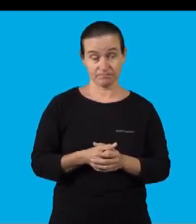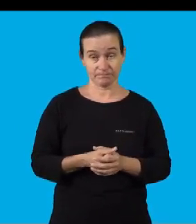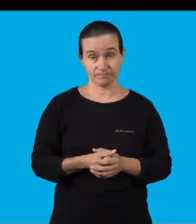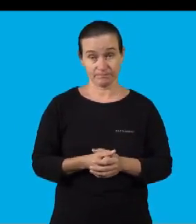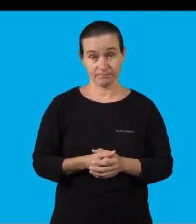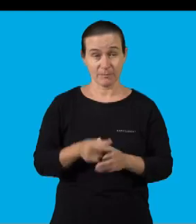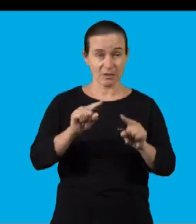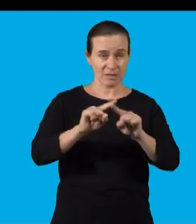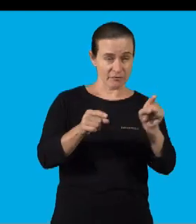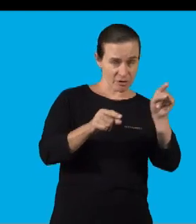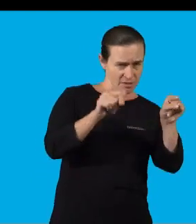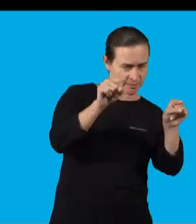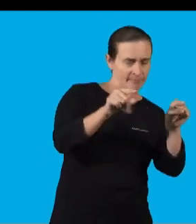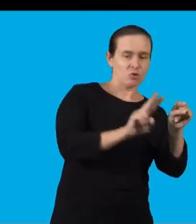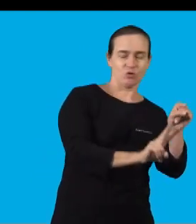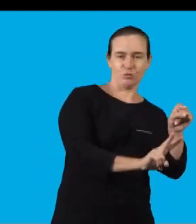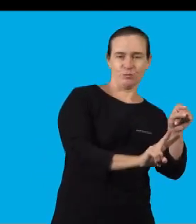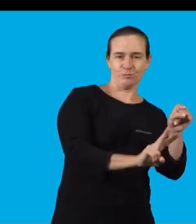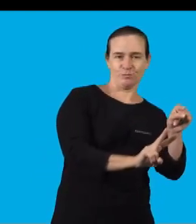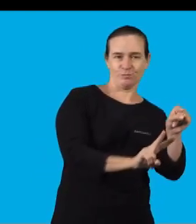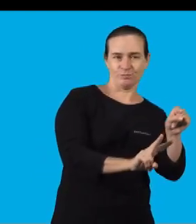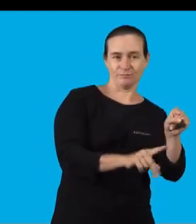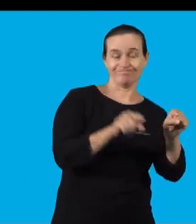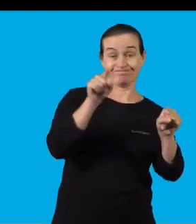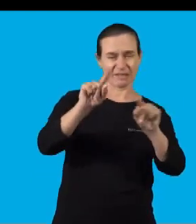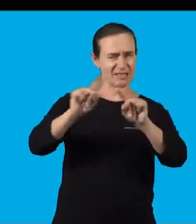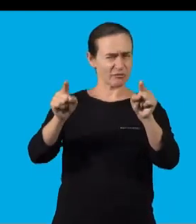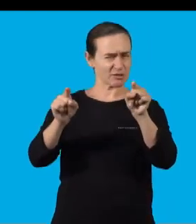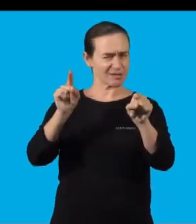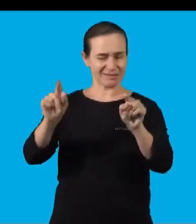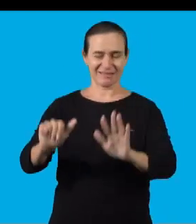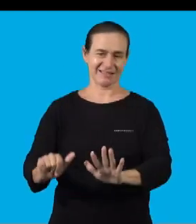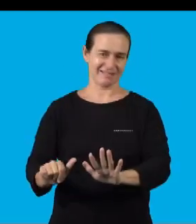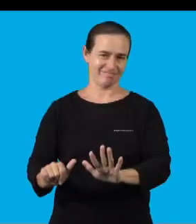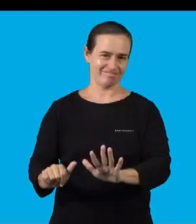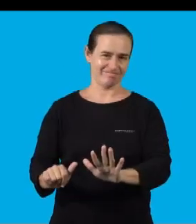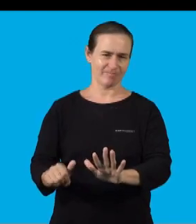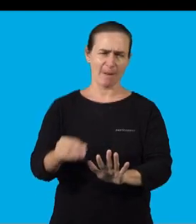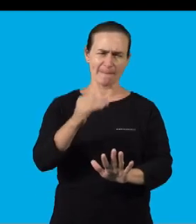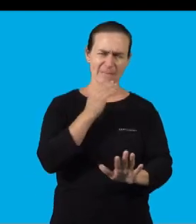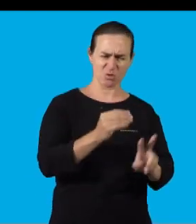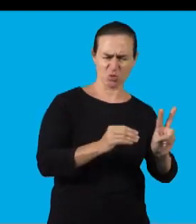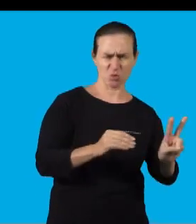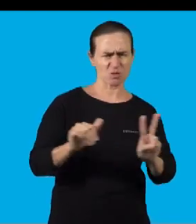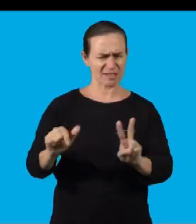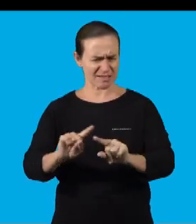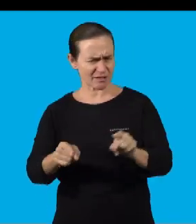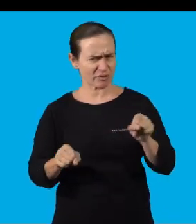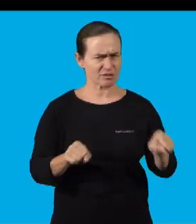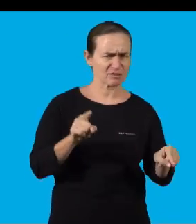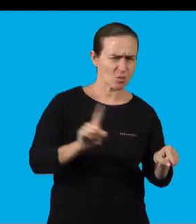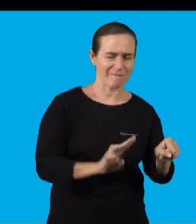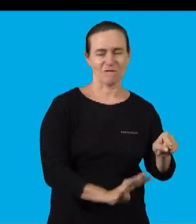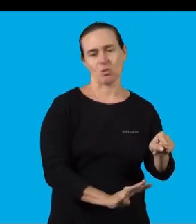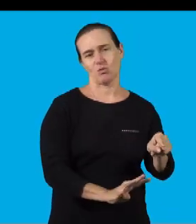difference between these two, we did find 2 as that difference, and we had 6 here, which means that the difference between the 6